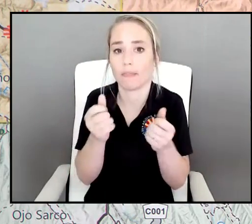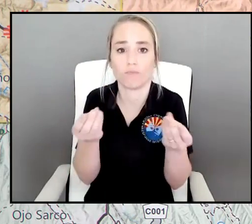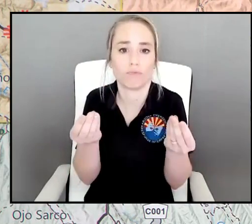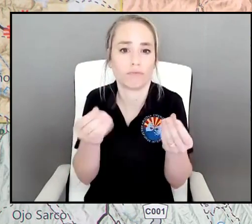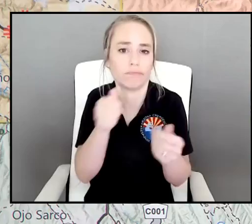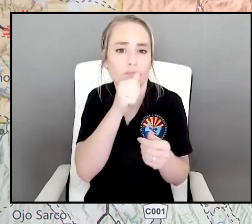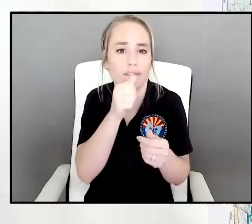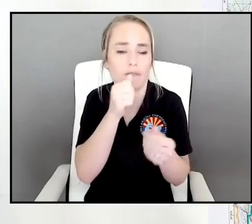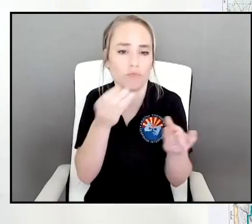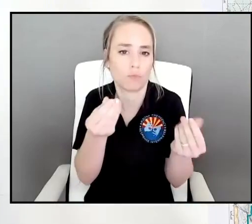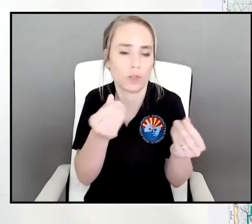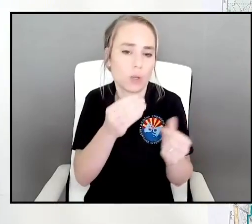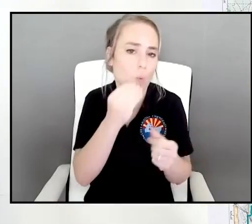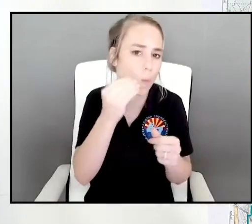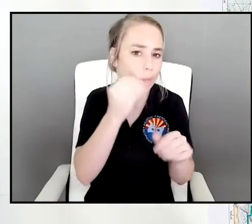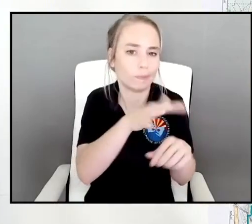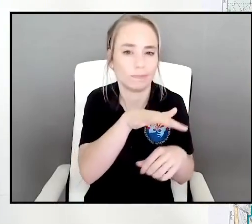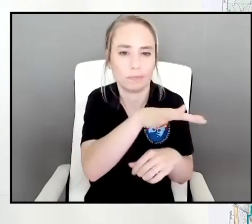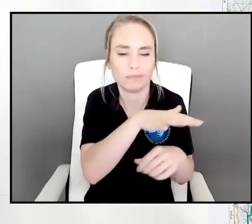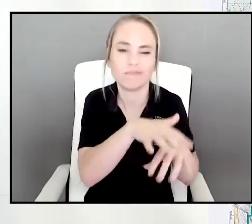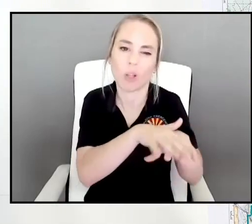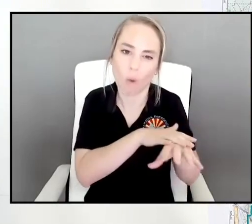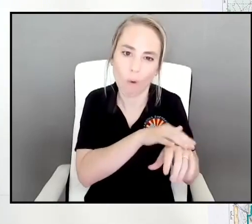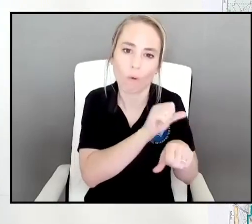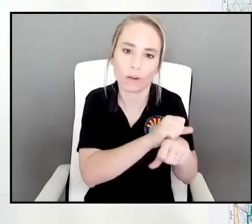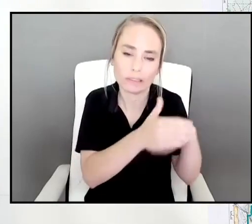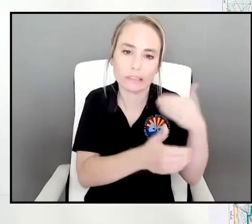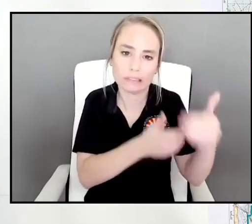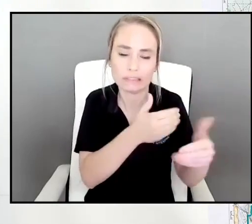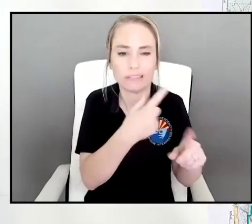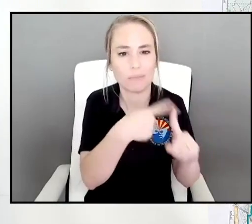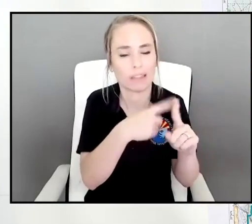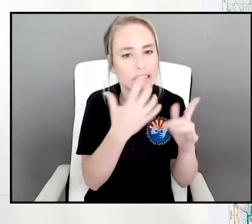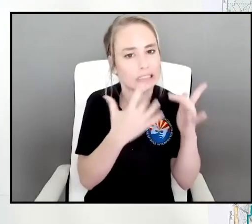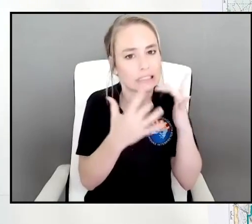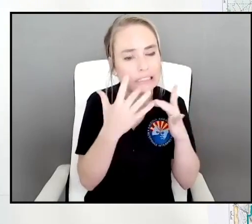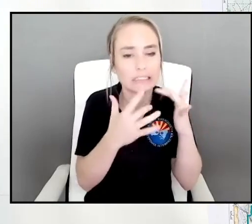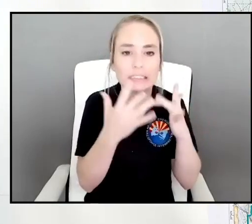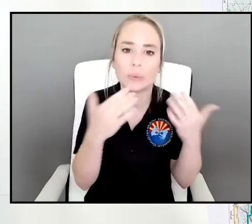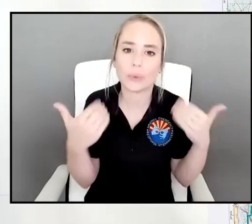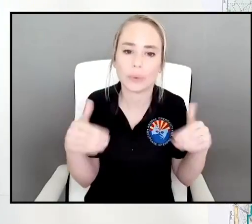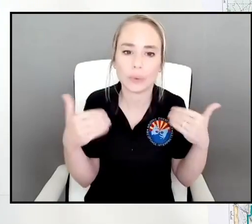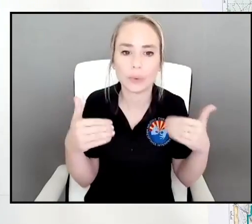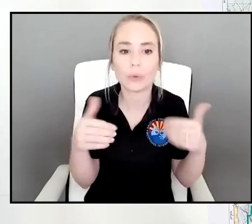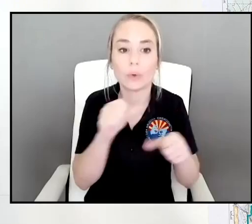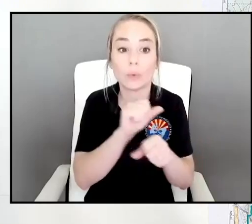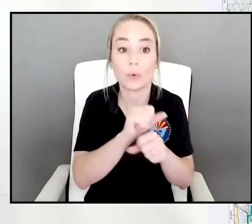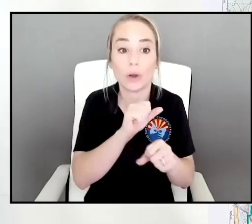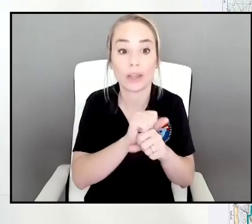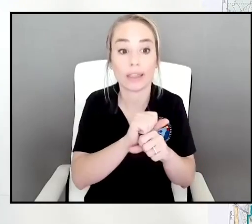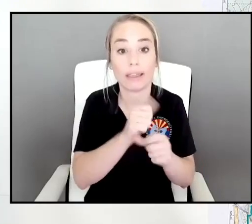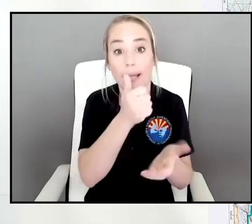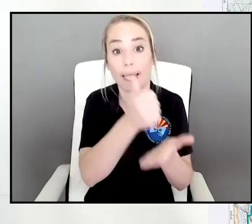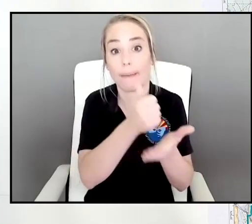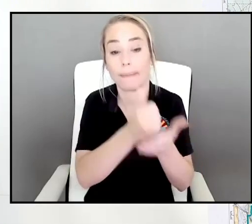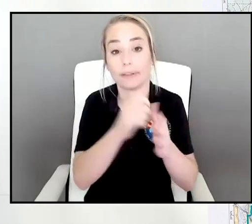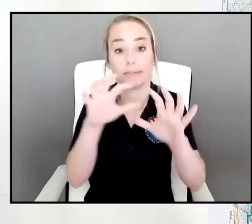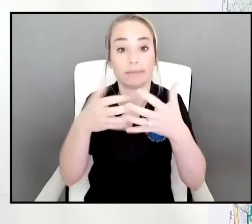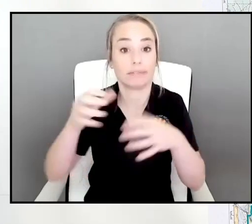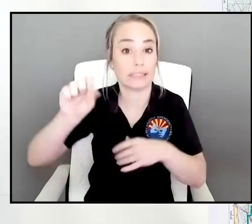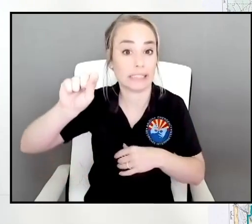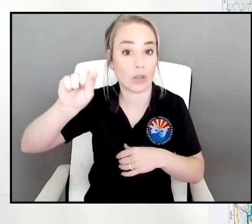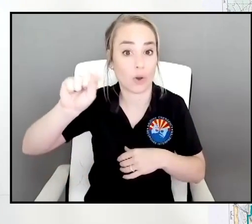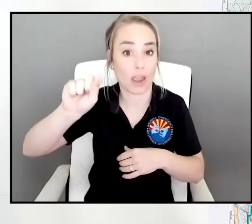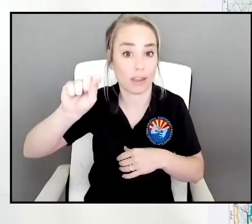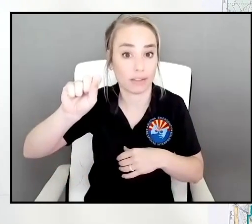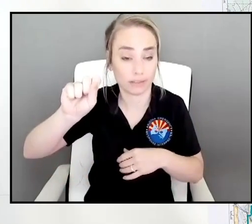been pretty slow going, and they've been spread pretty thin because they're working for the Division Sierra, which is in charge of this Pot Creeks